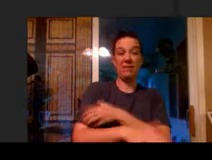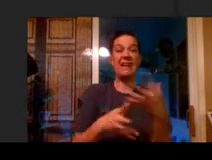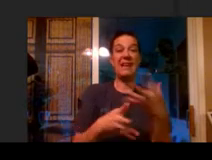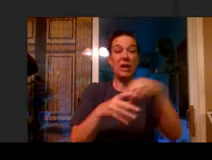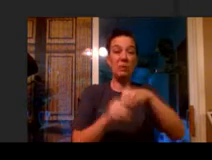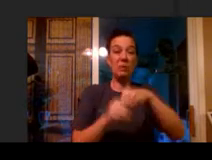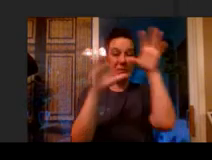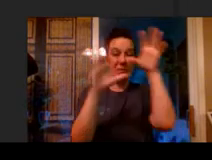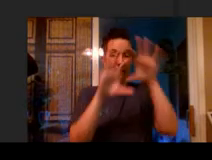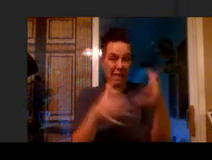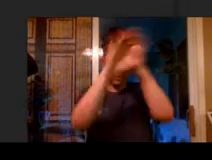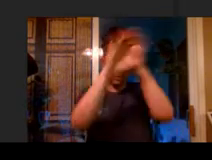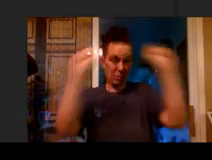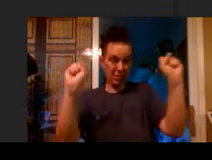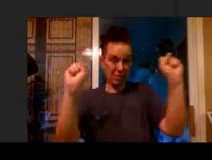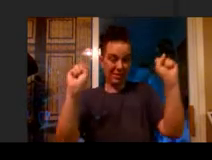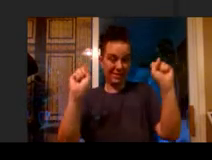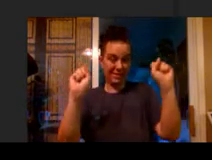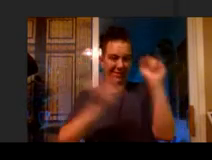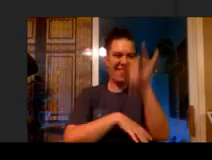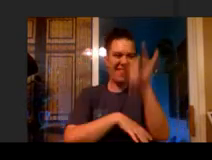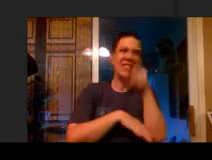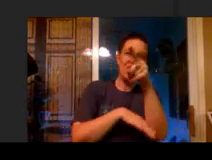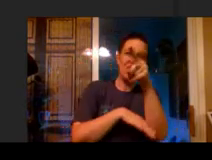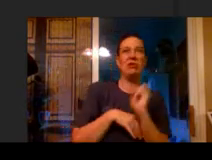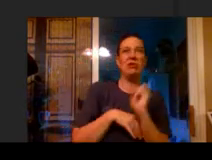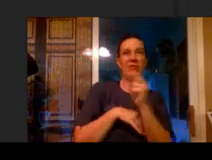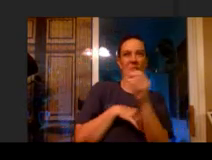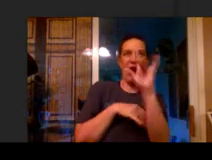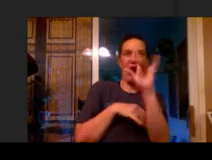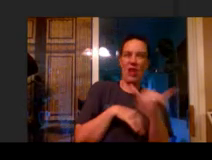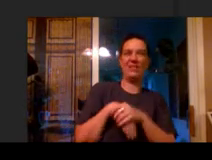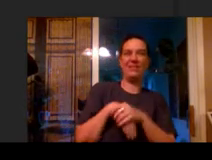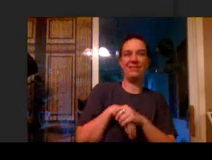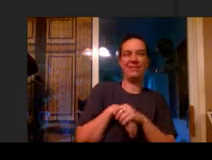president, who's you, Holly Rash.